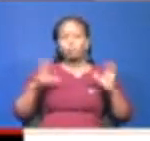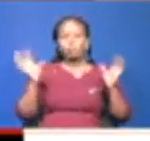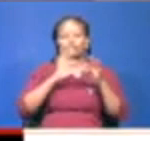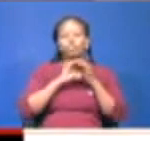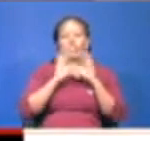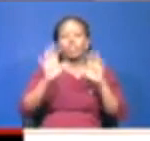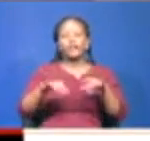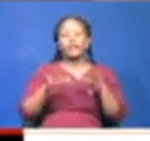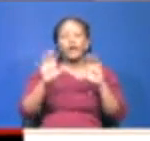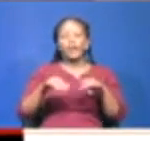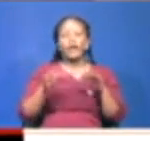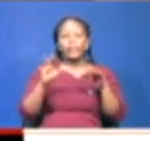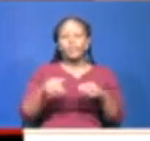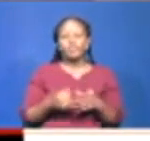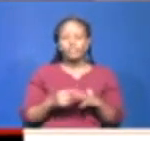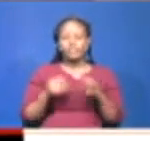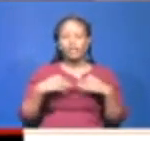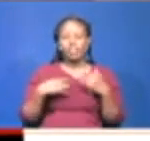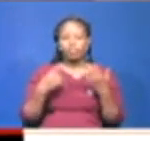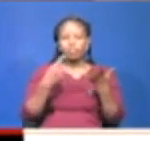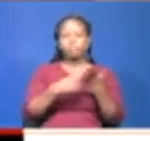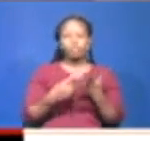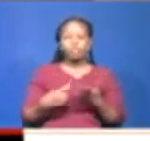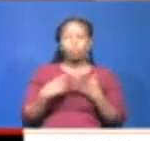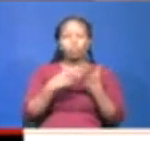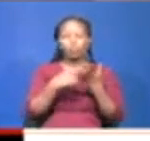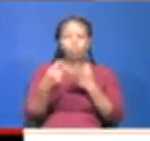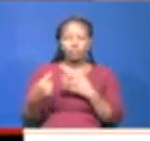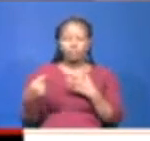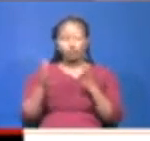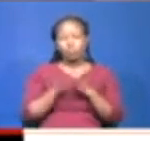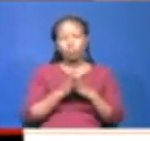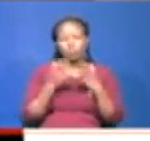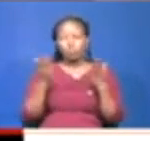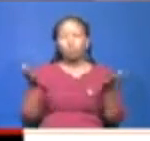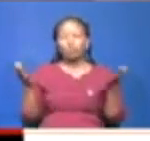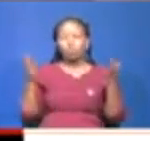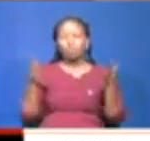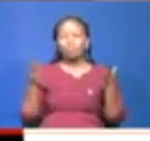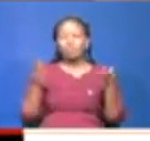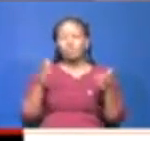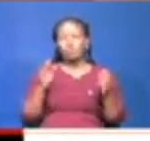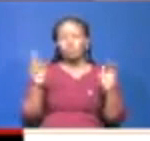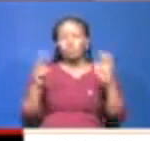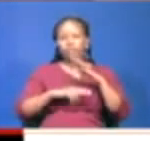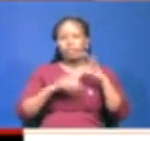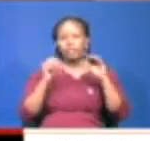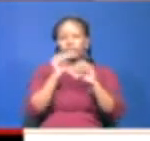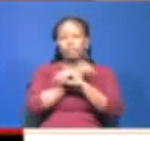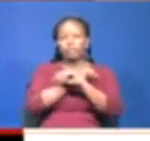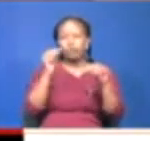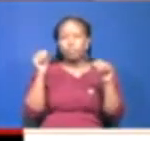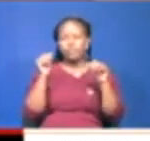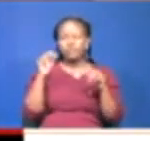course, we've been having this conversation with Subhashini Chandran, the Vice President